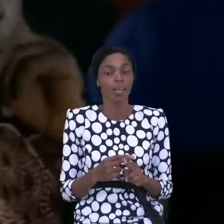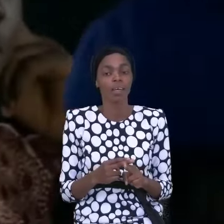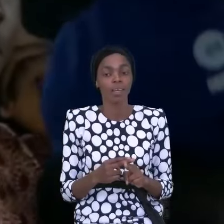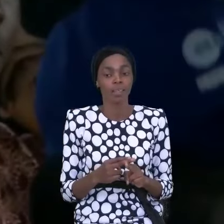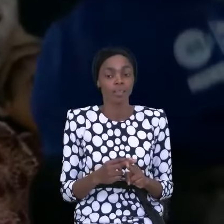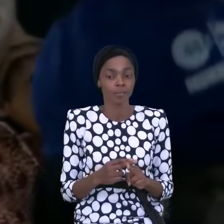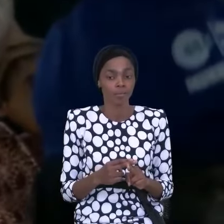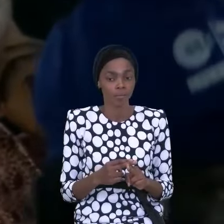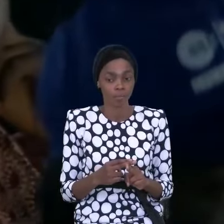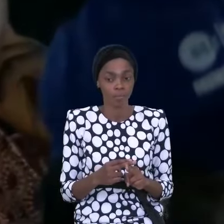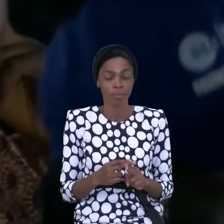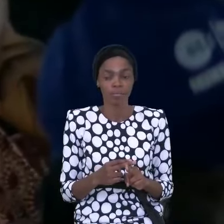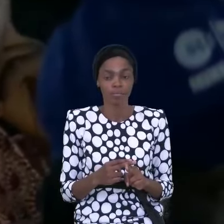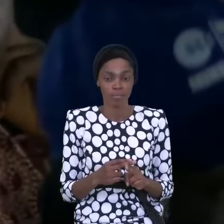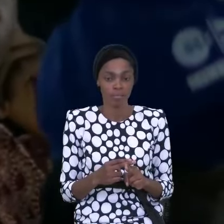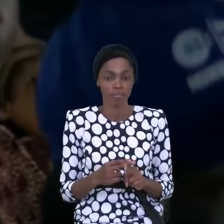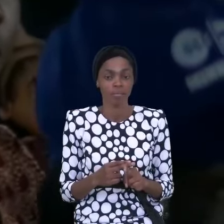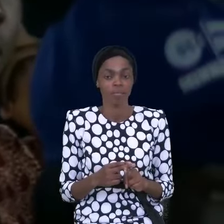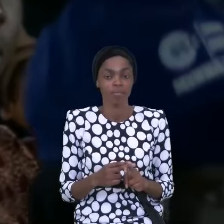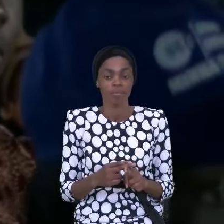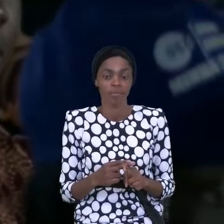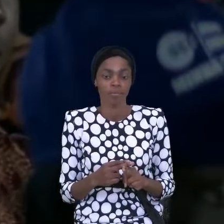name.